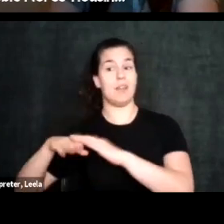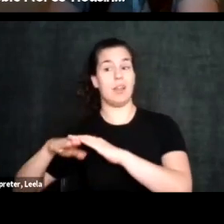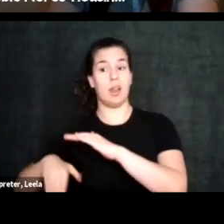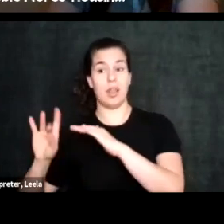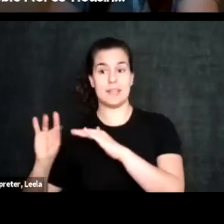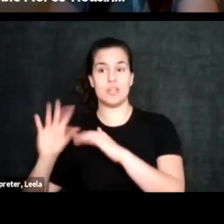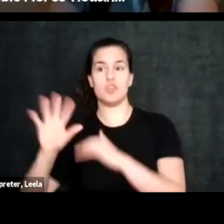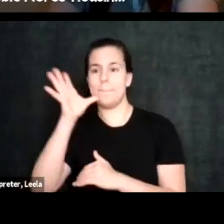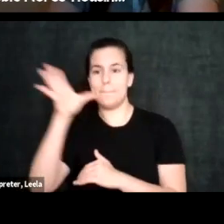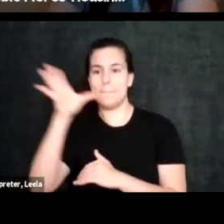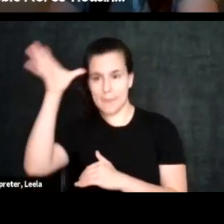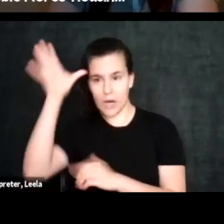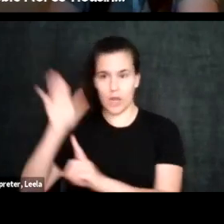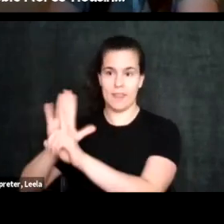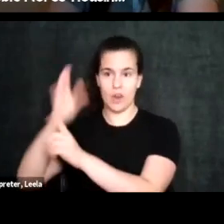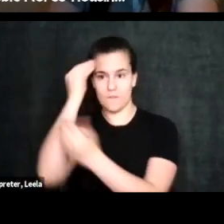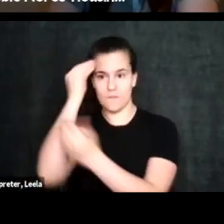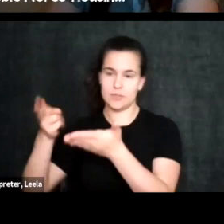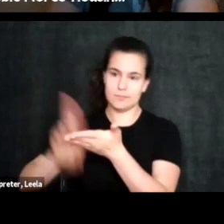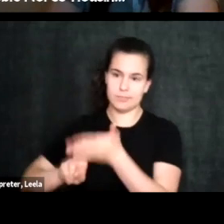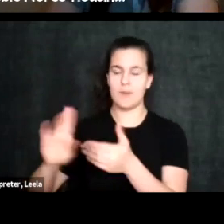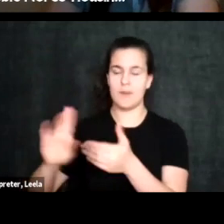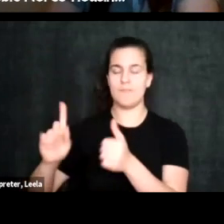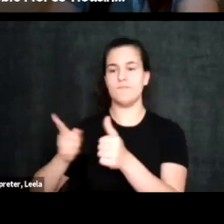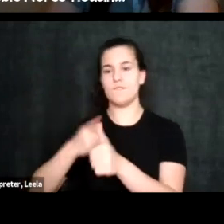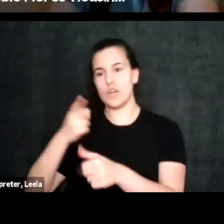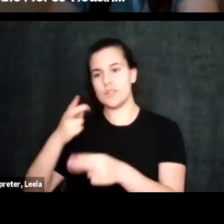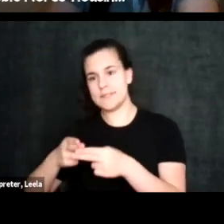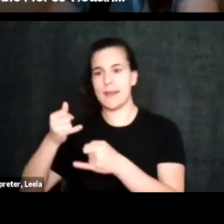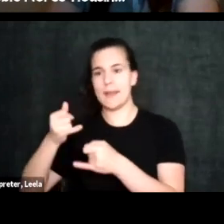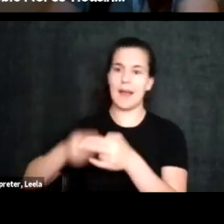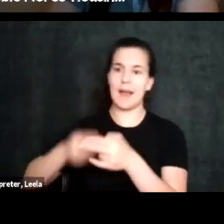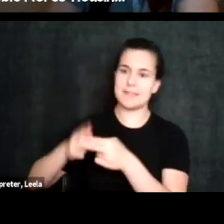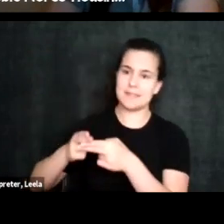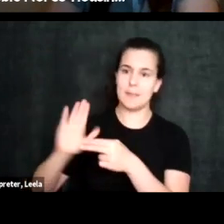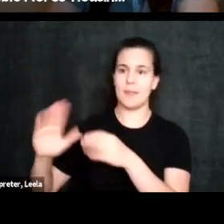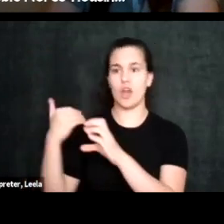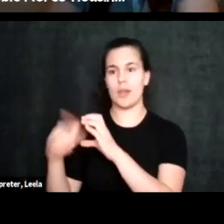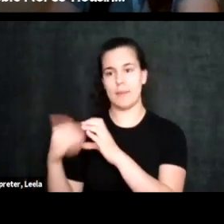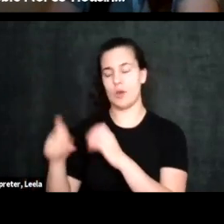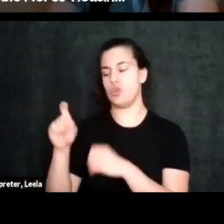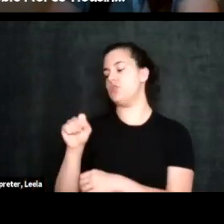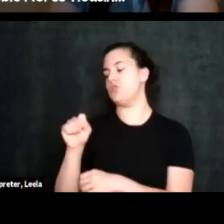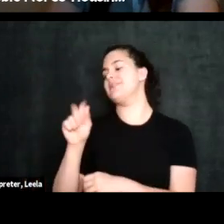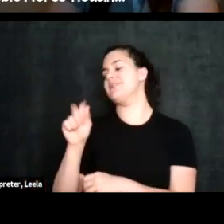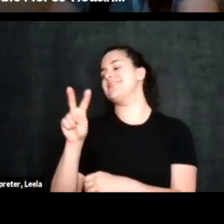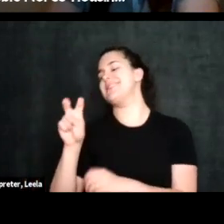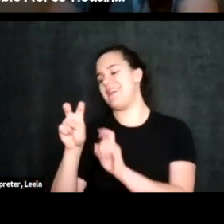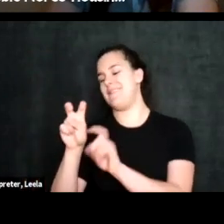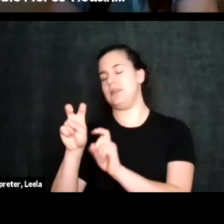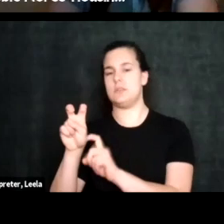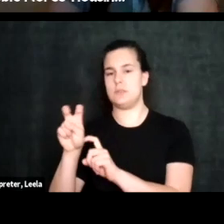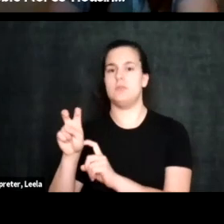your parents' information, first, last name, and email address. Please be sure to click save before you click continue, so it saves